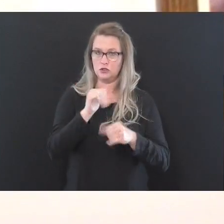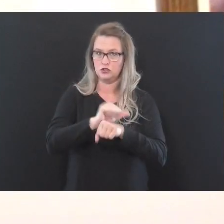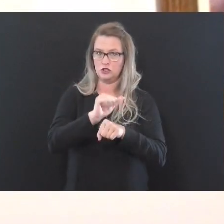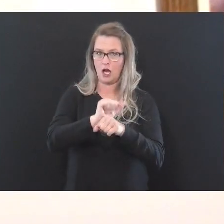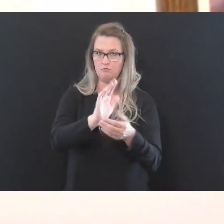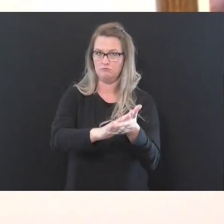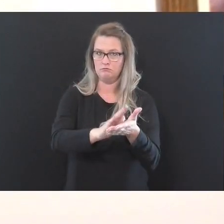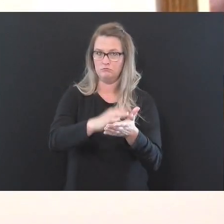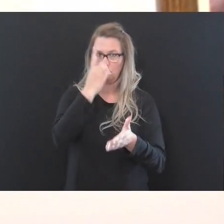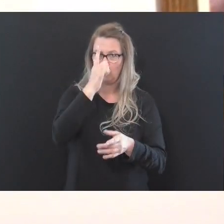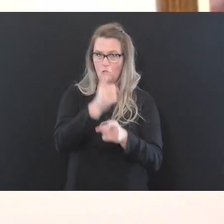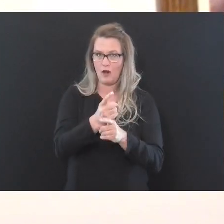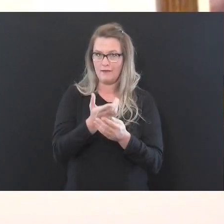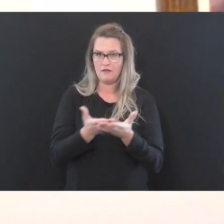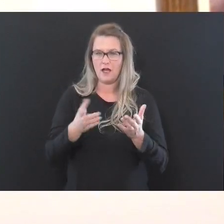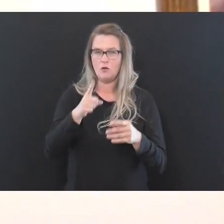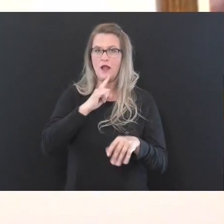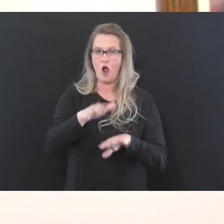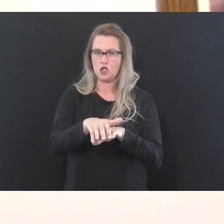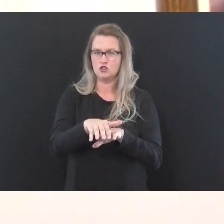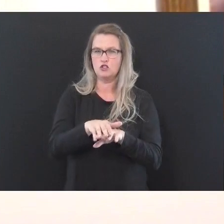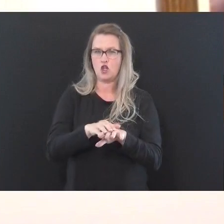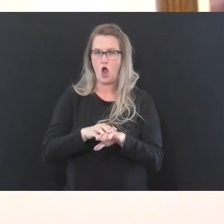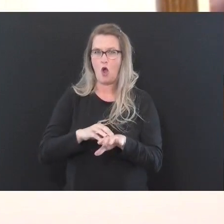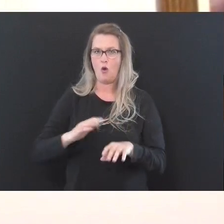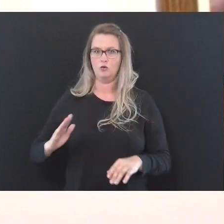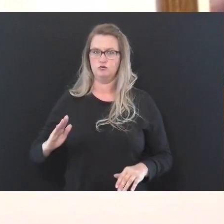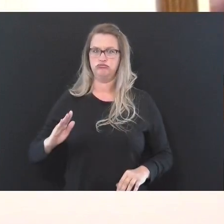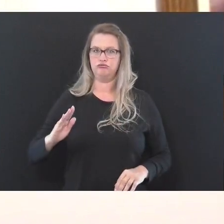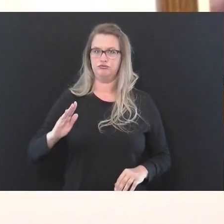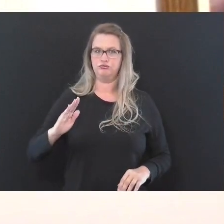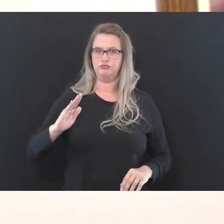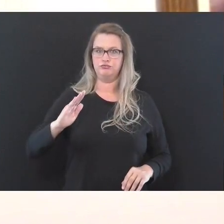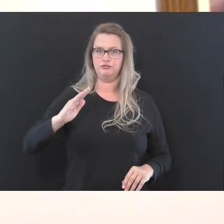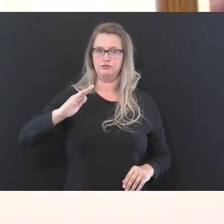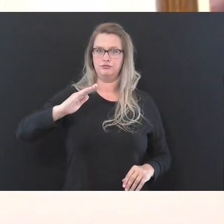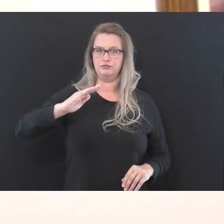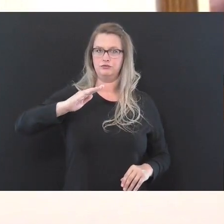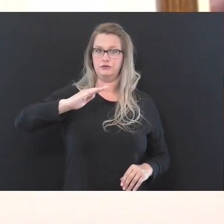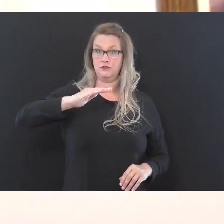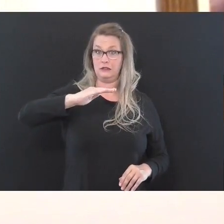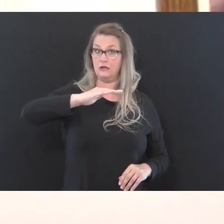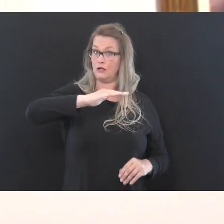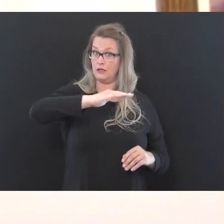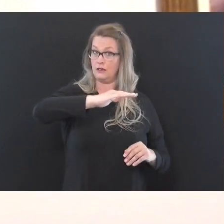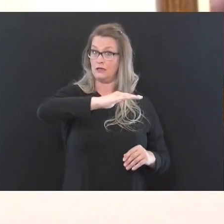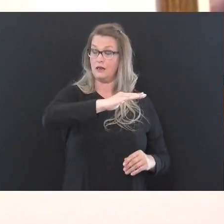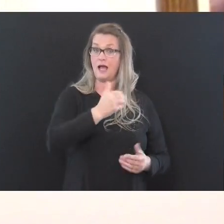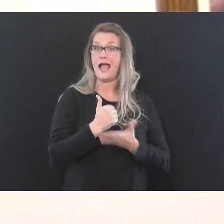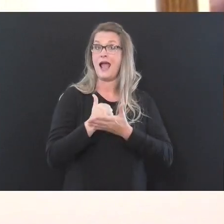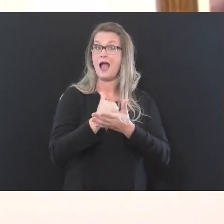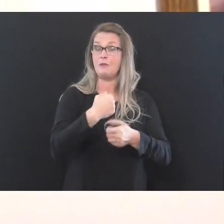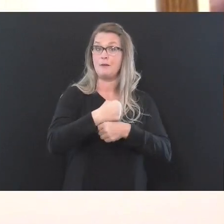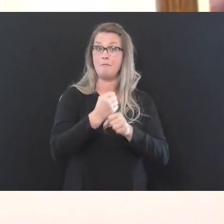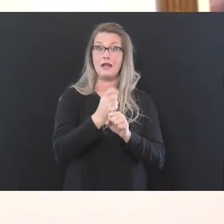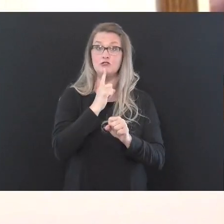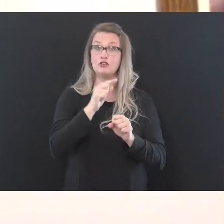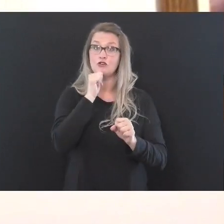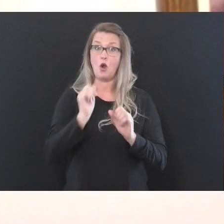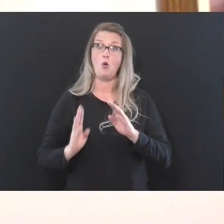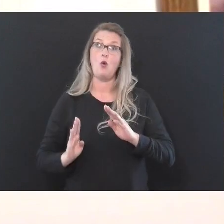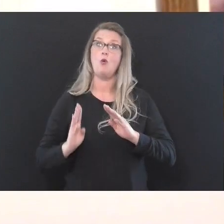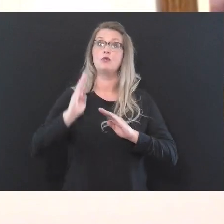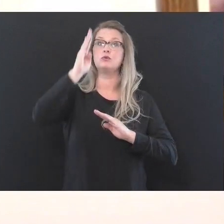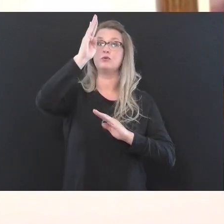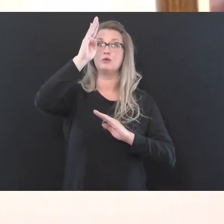thing, slowing down the growth, flattening the curve, helping make sure that we don't surge over our healthcare